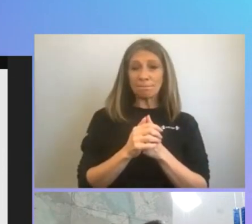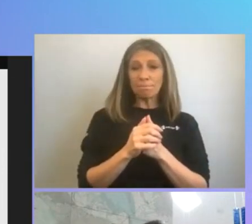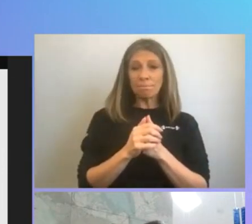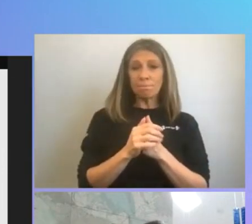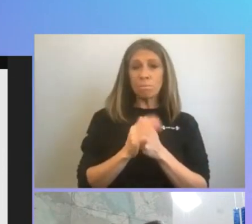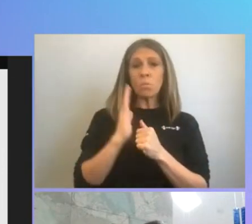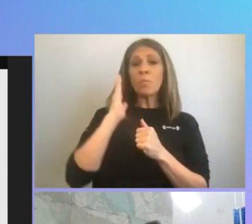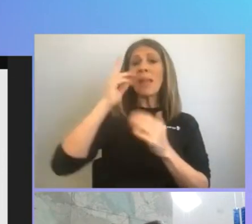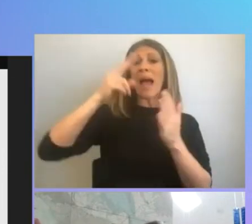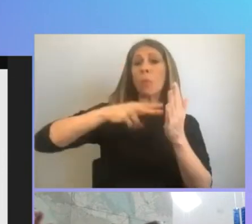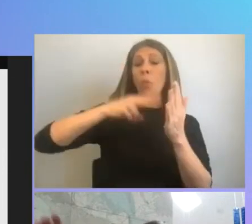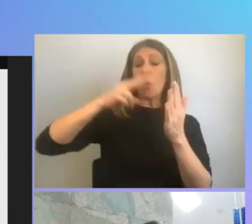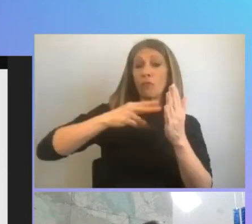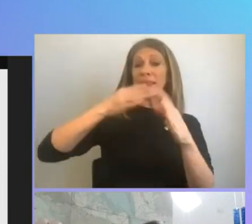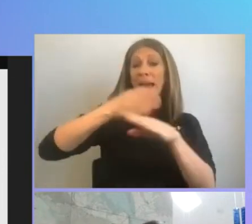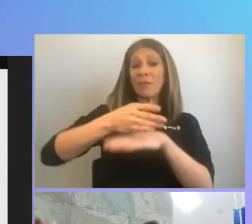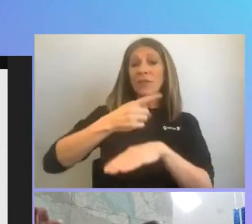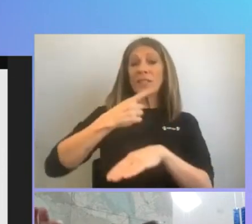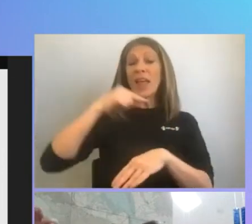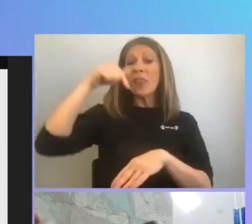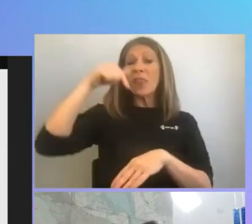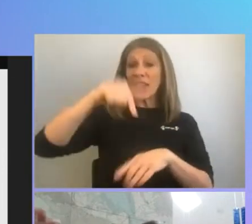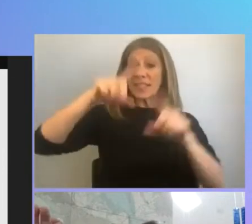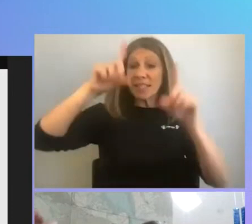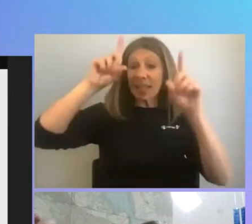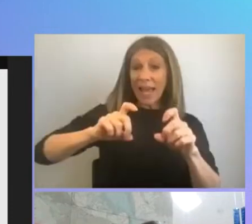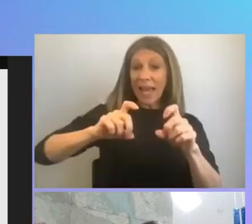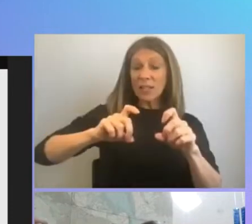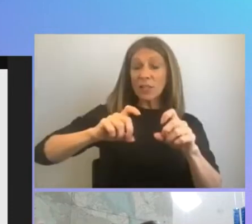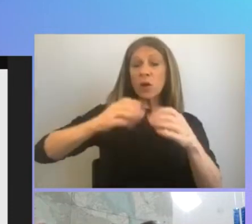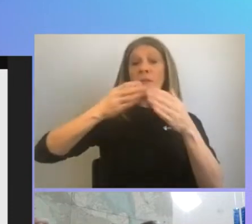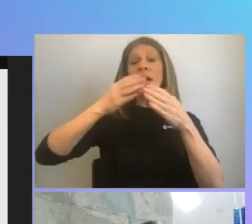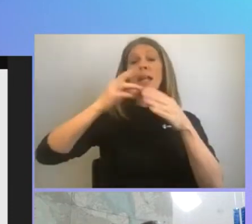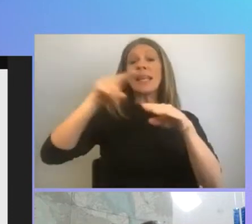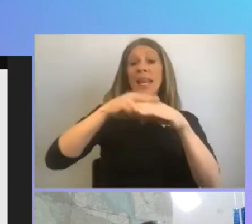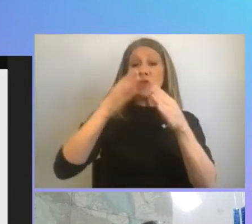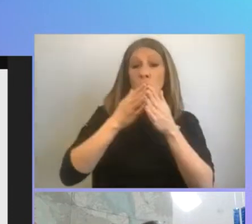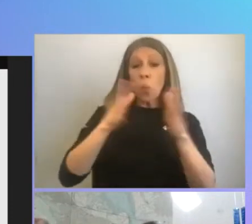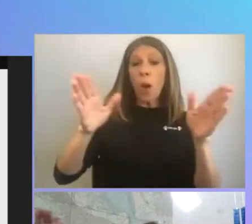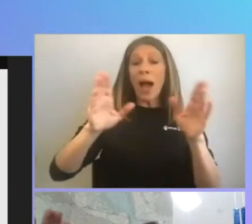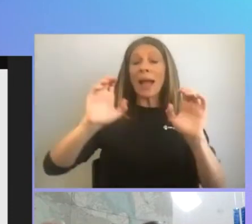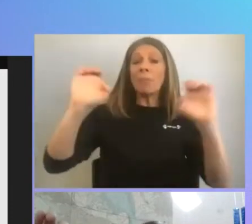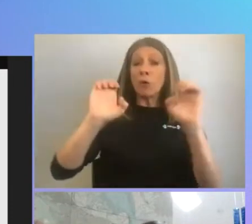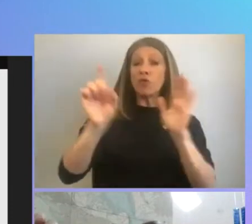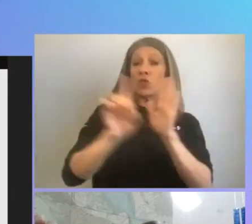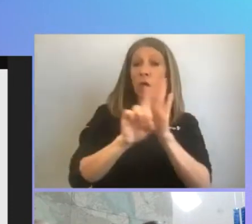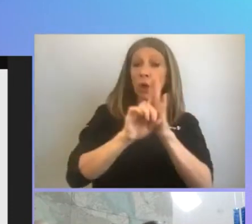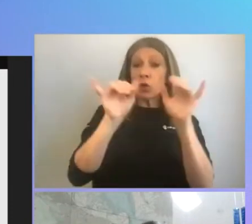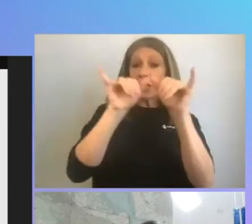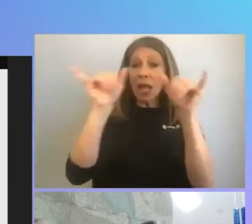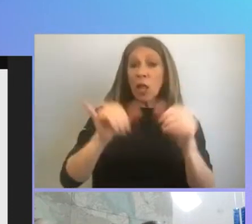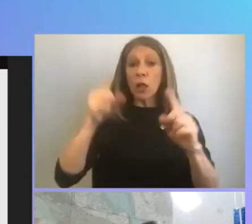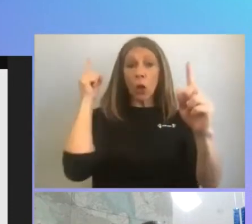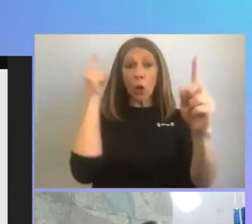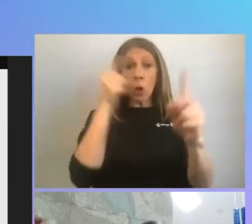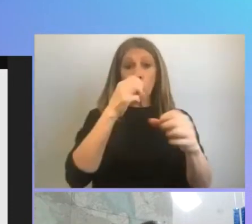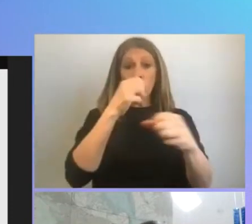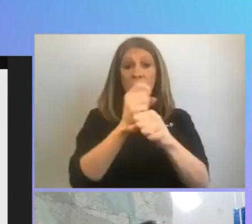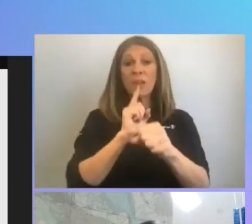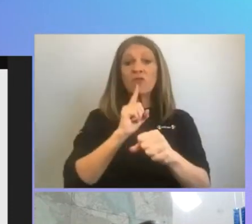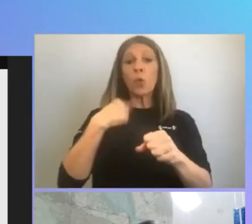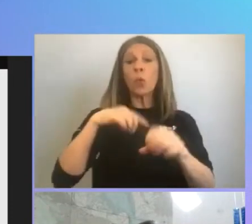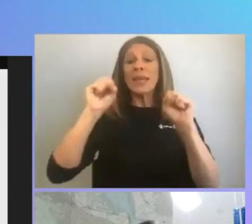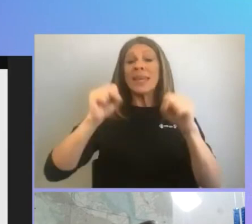read out the after then. It says, this is a test of a nationwide emergency alert system. The goal is to make sure we can